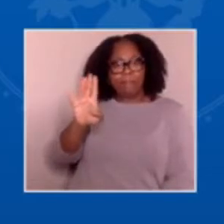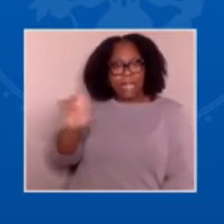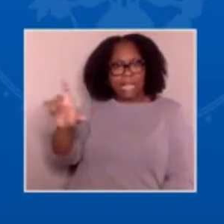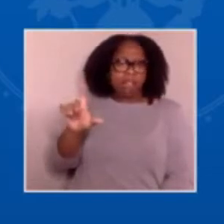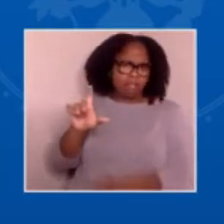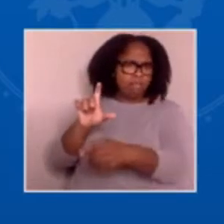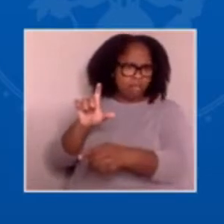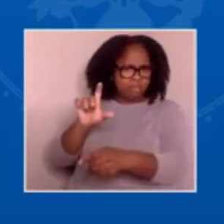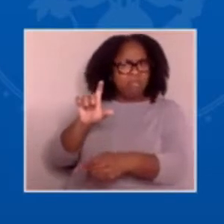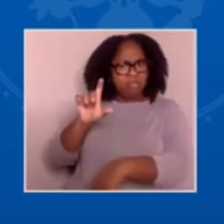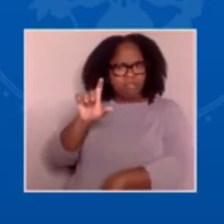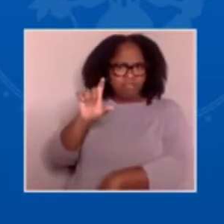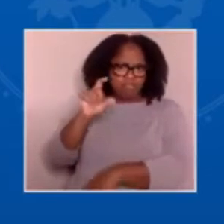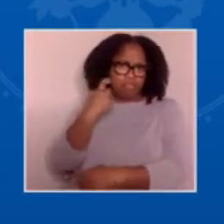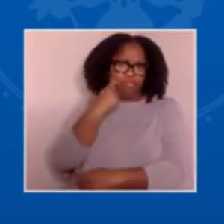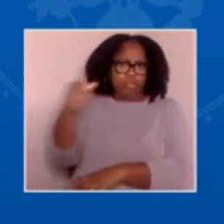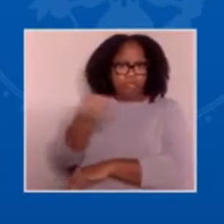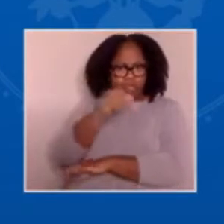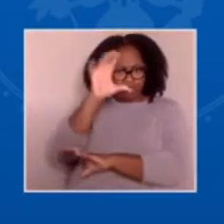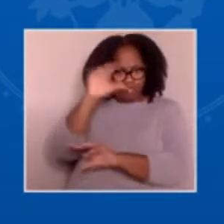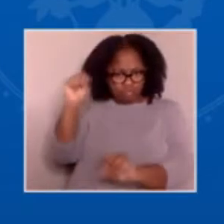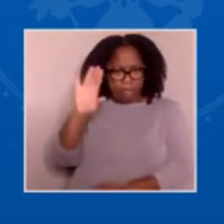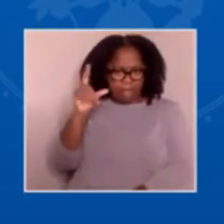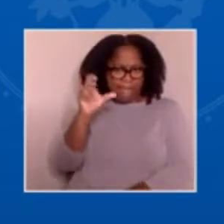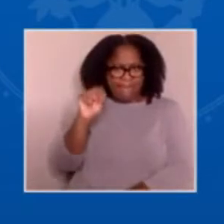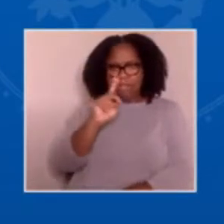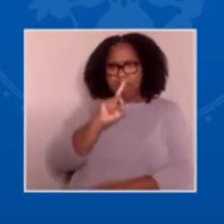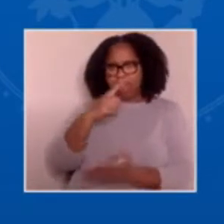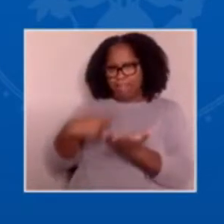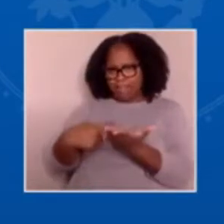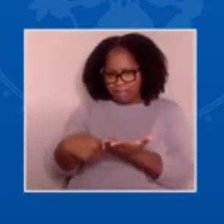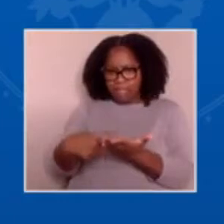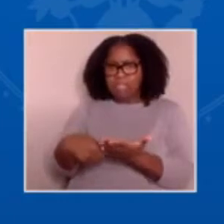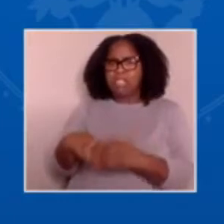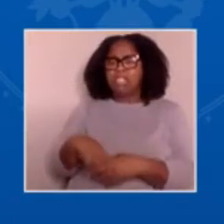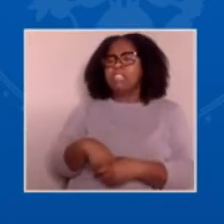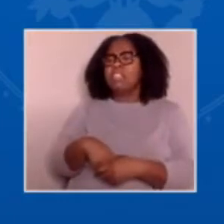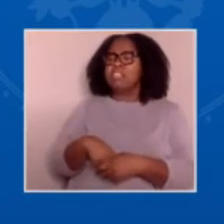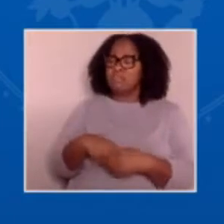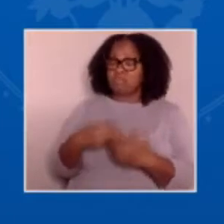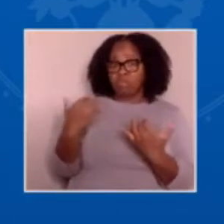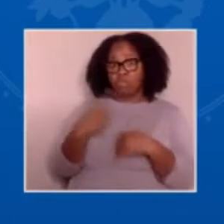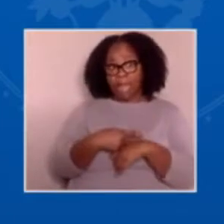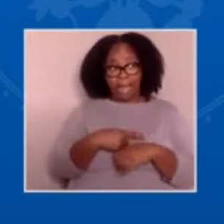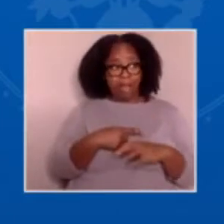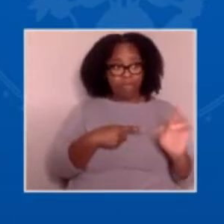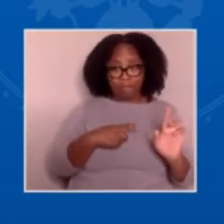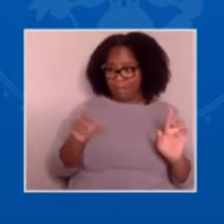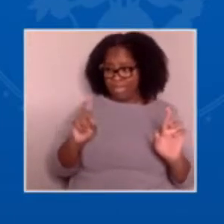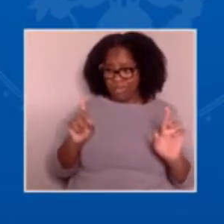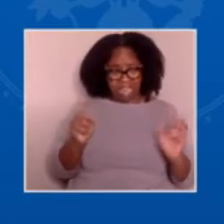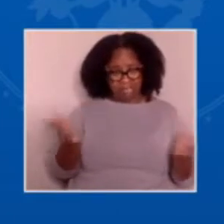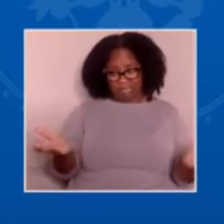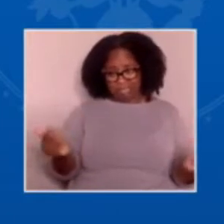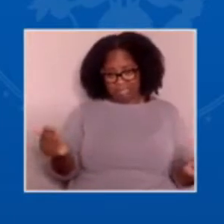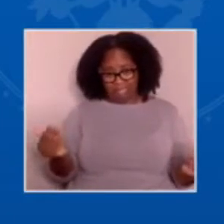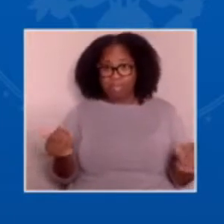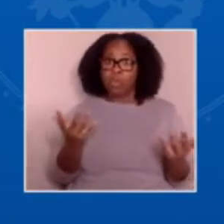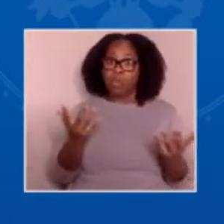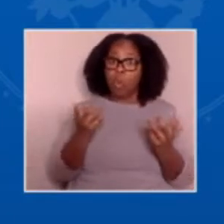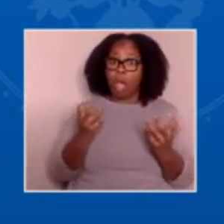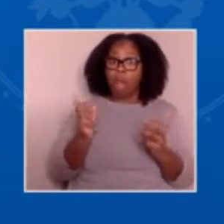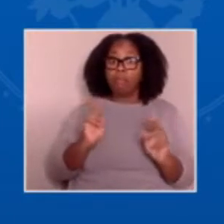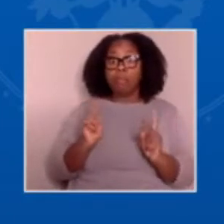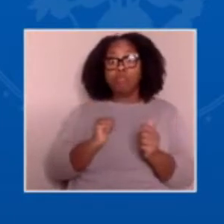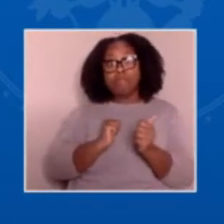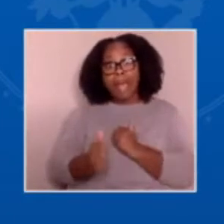is he lobbying members of Congress directly including today um Republicans and Democrats to pass something now tell